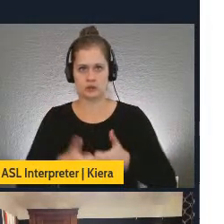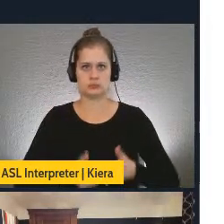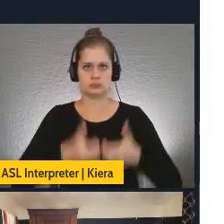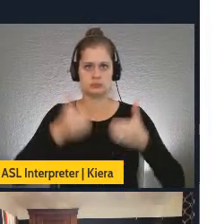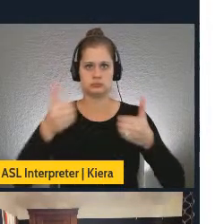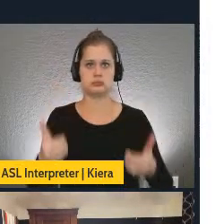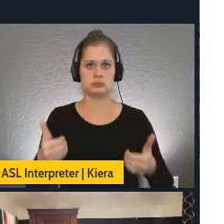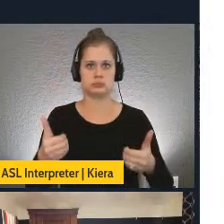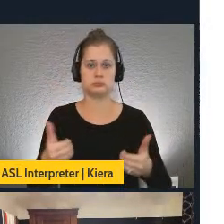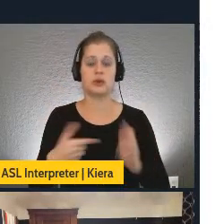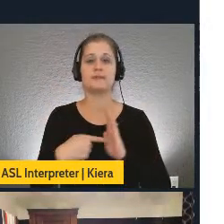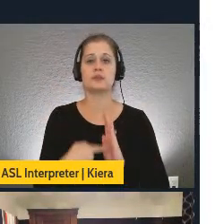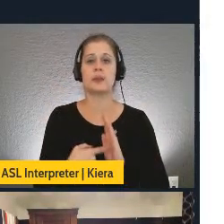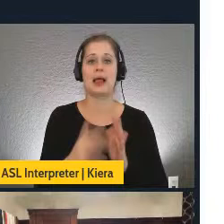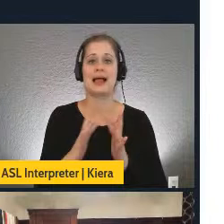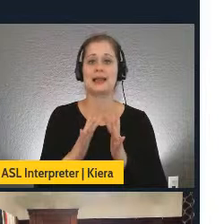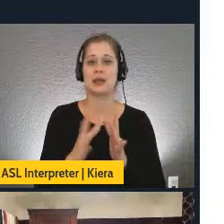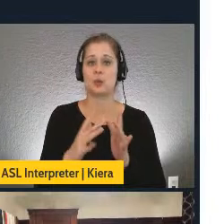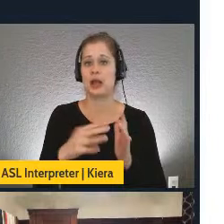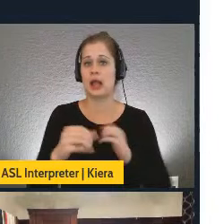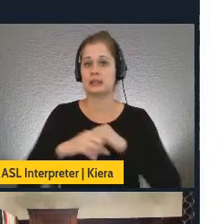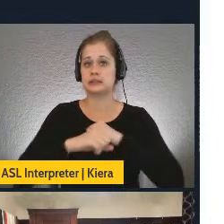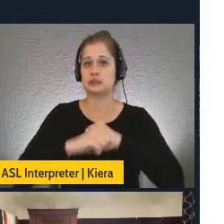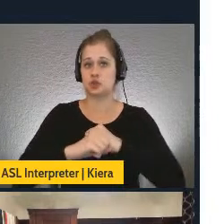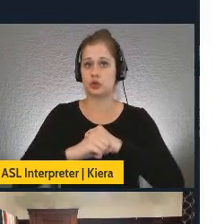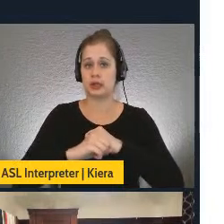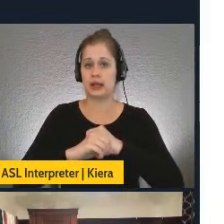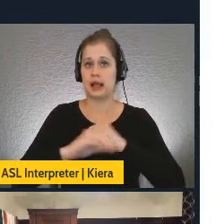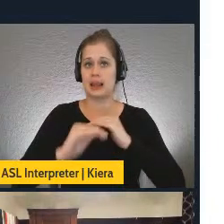instance, networking and security layers would be